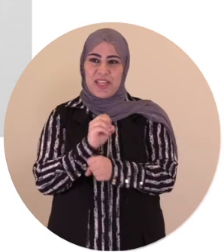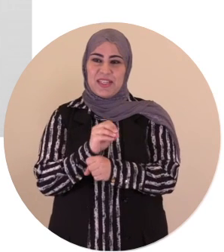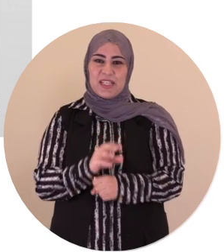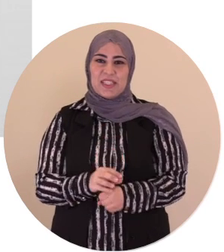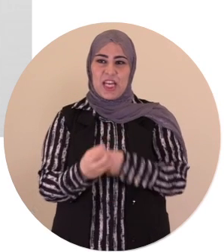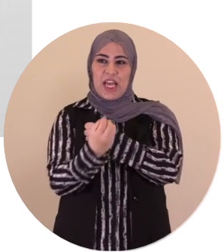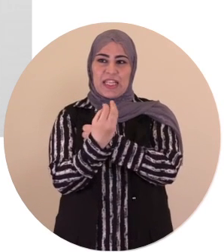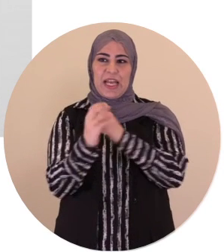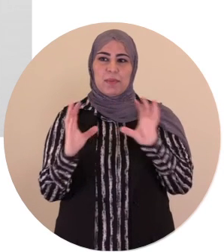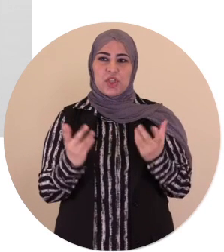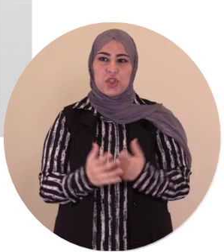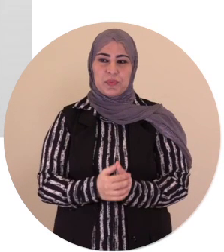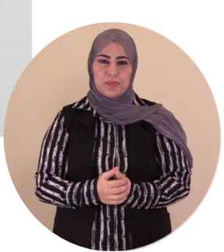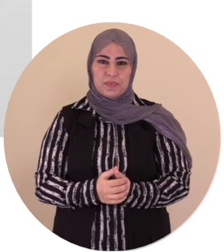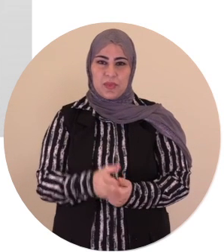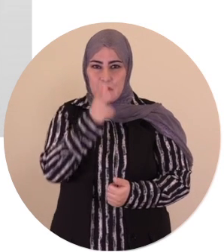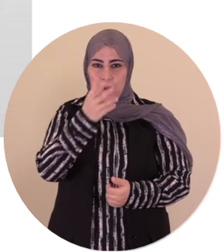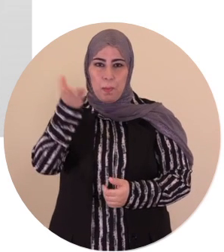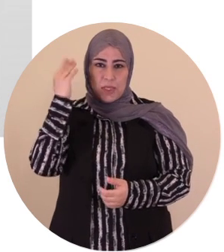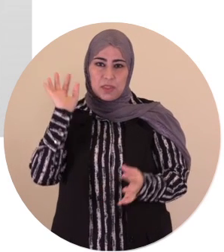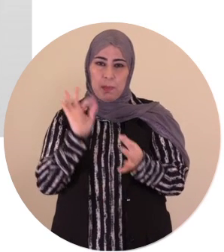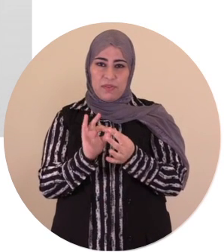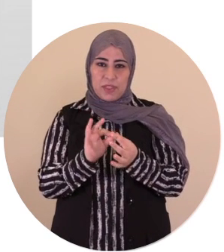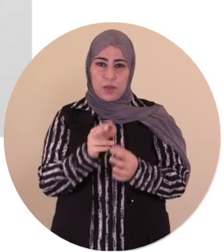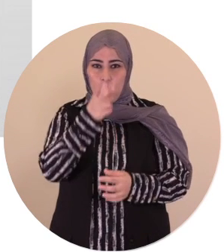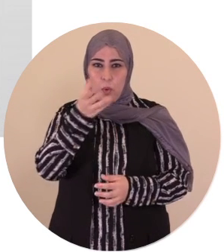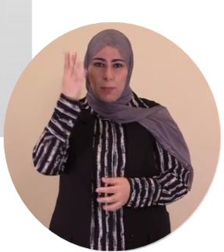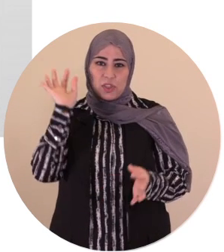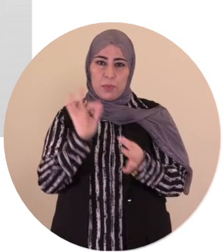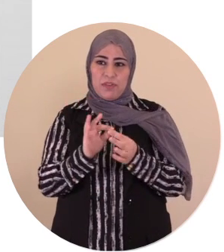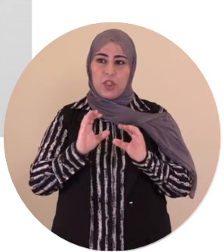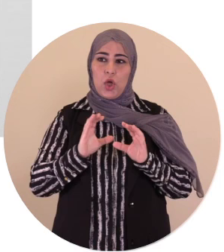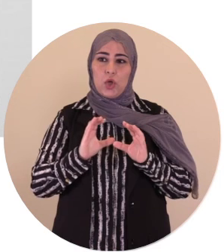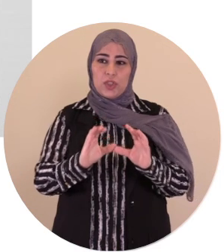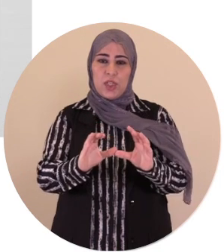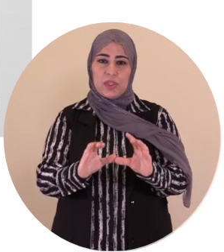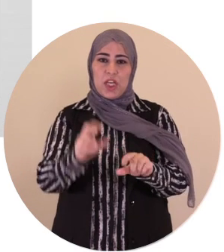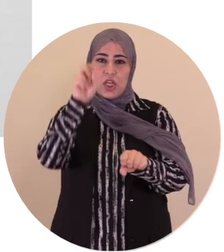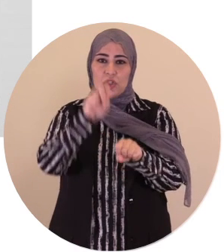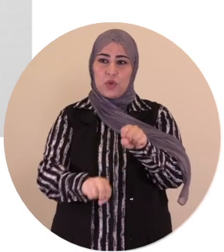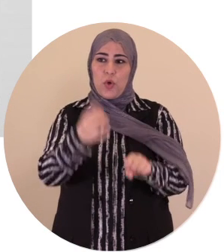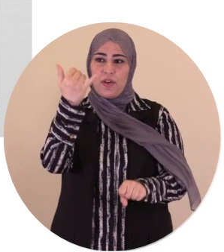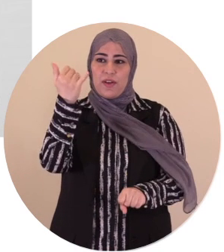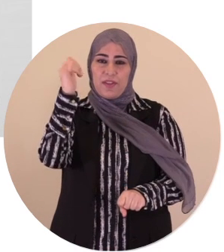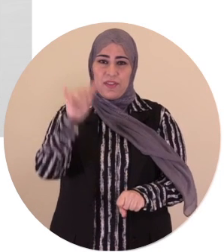a number of things. We covered the past perfect simple and the past perfect continuous. We also covered so that